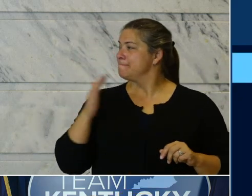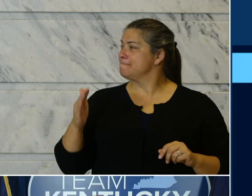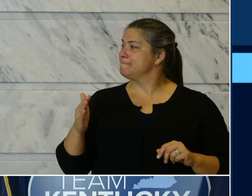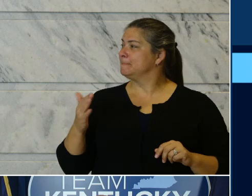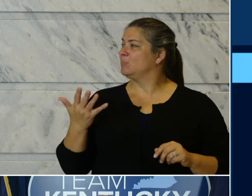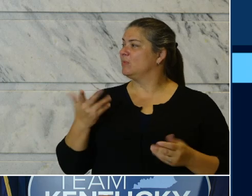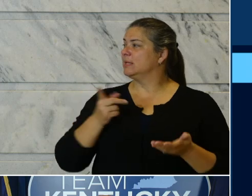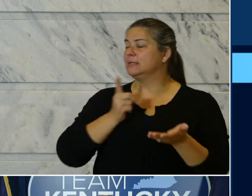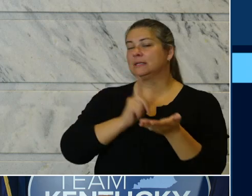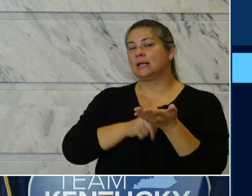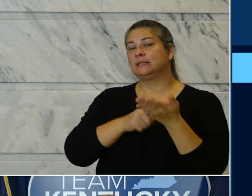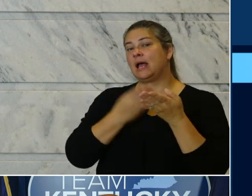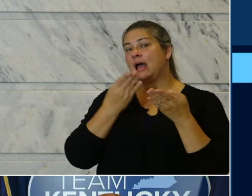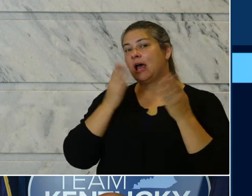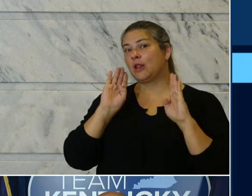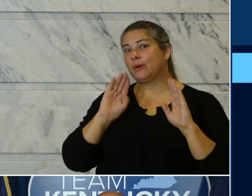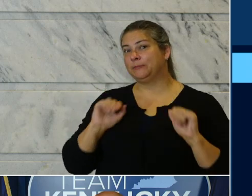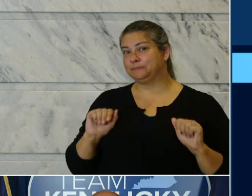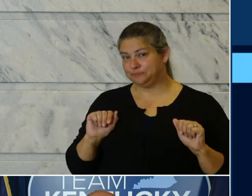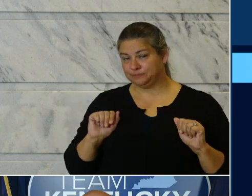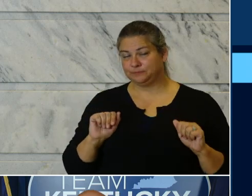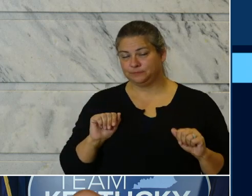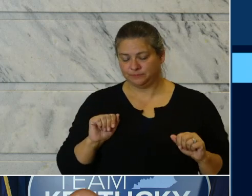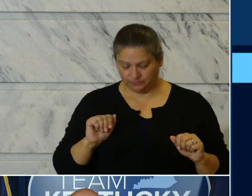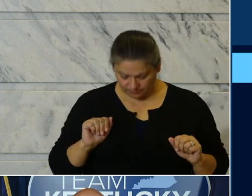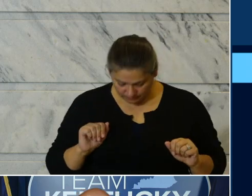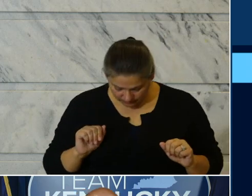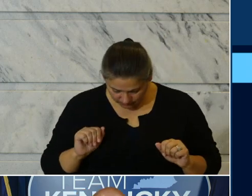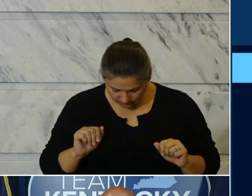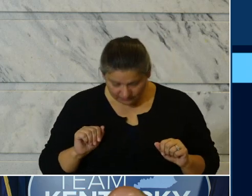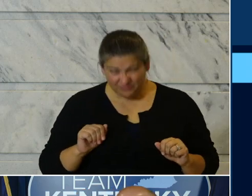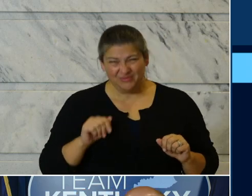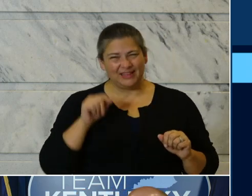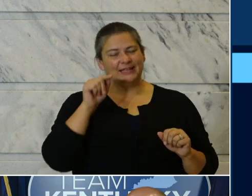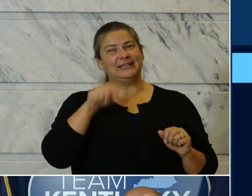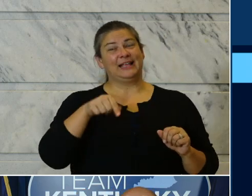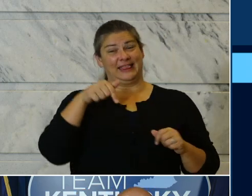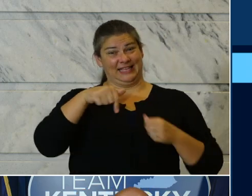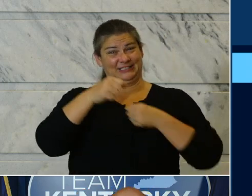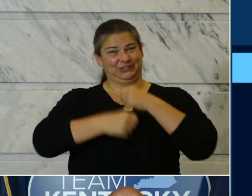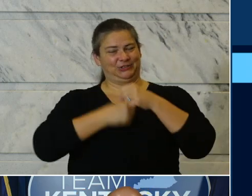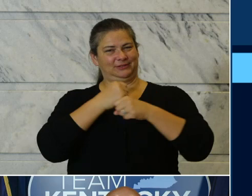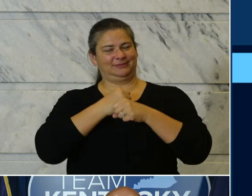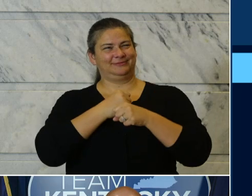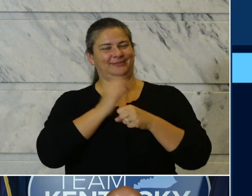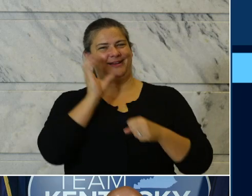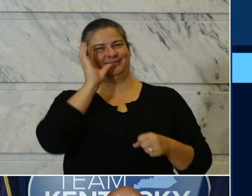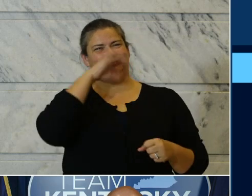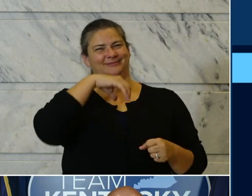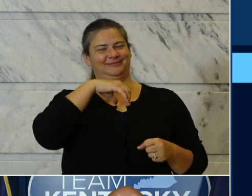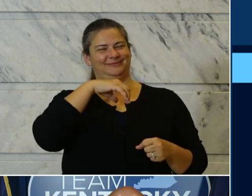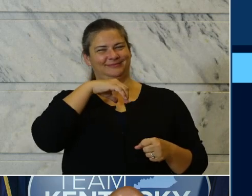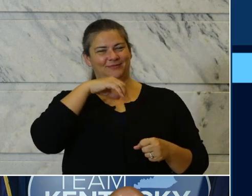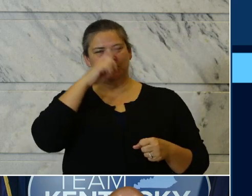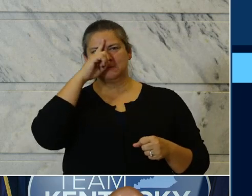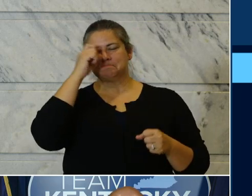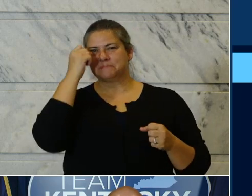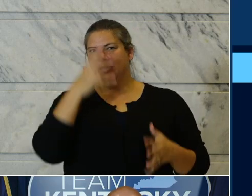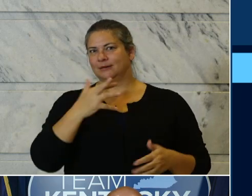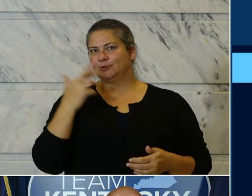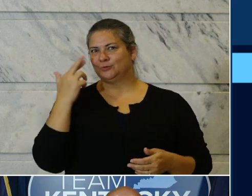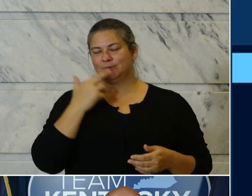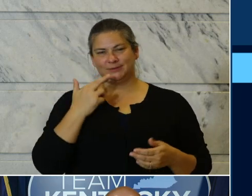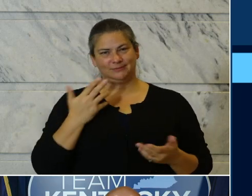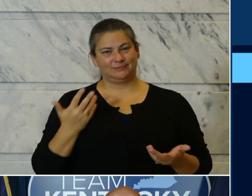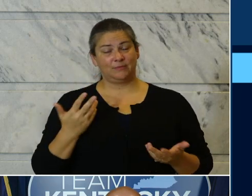and we're going to talk about Halloween real quickly. Look, this is an unusual year, obviously, for so many reasons. Let's keep